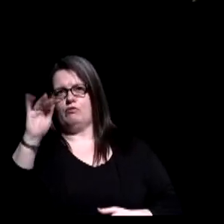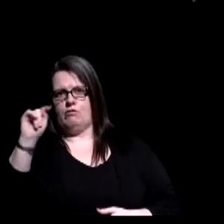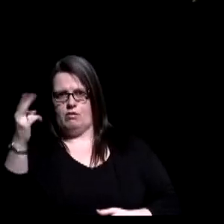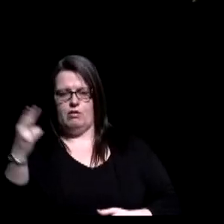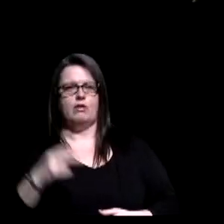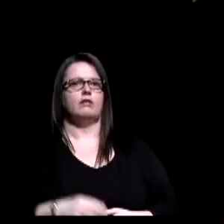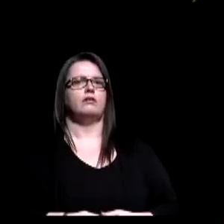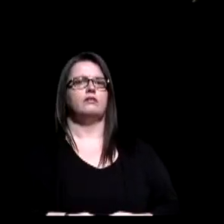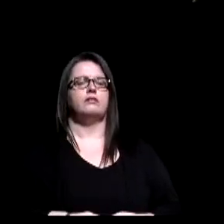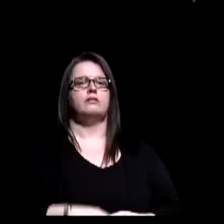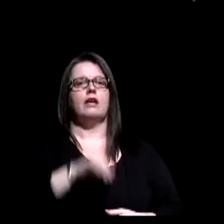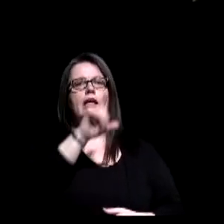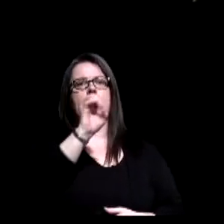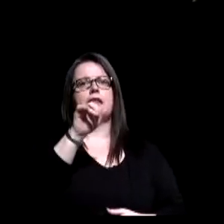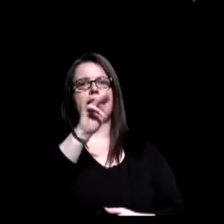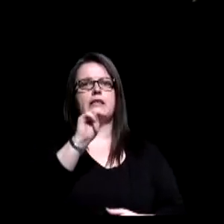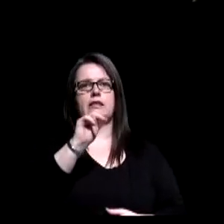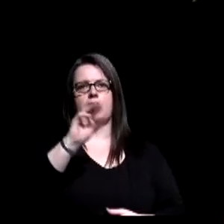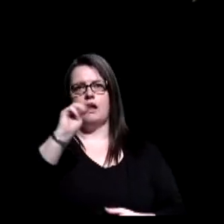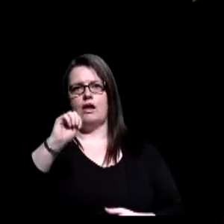Leon Murphy,